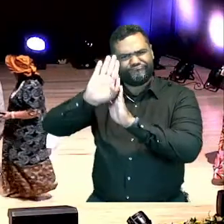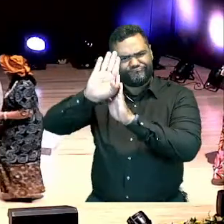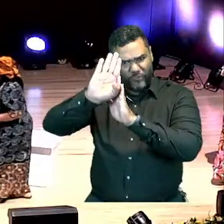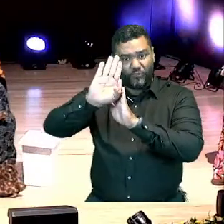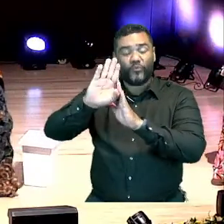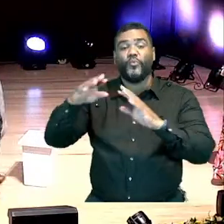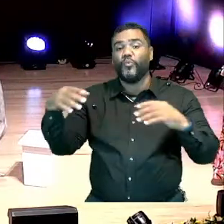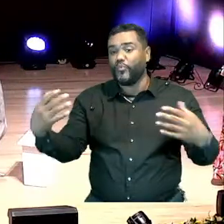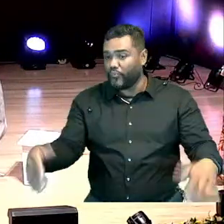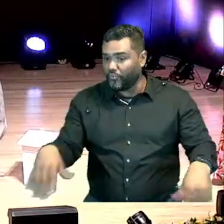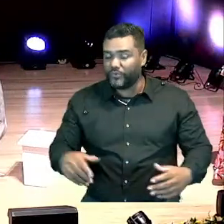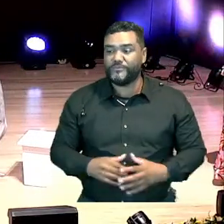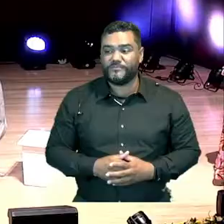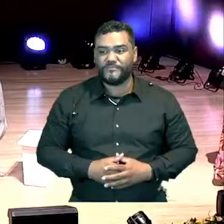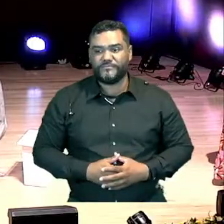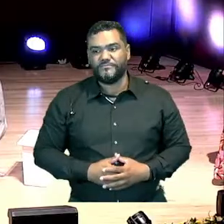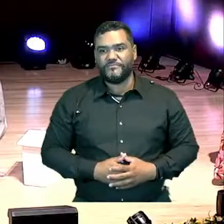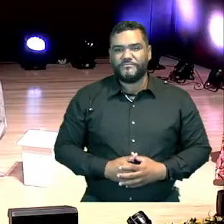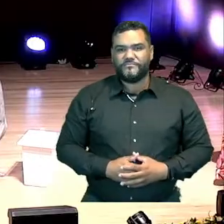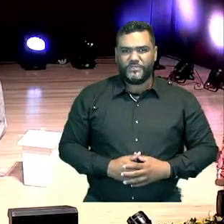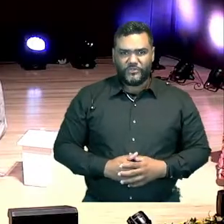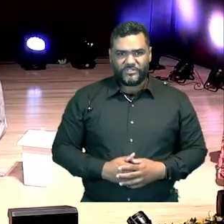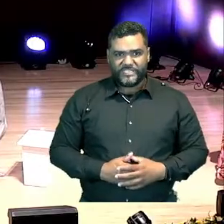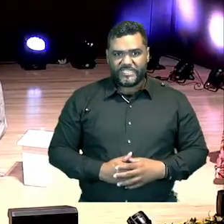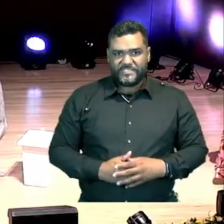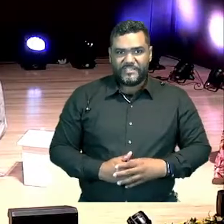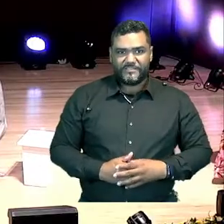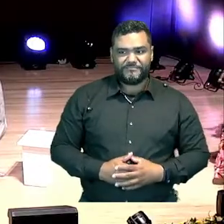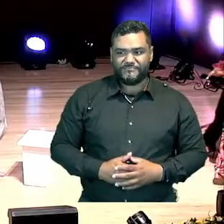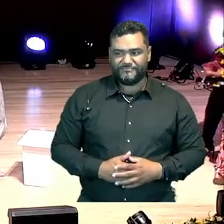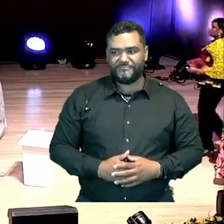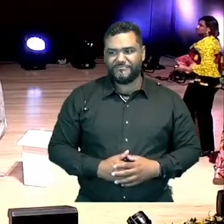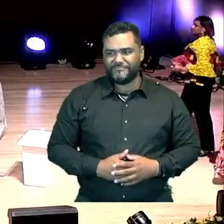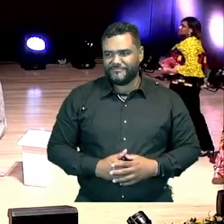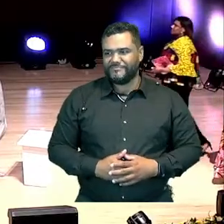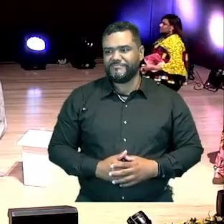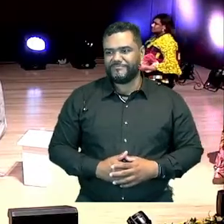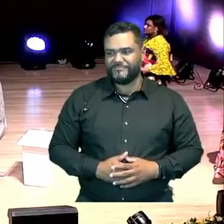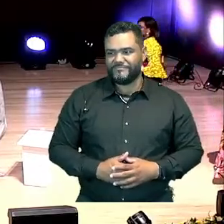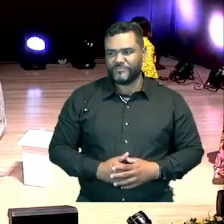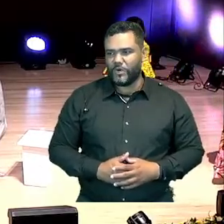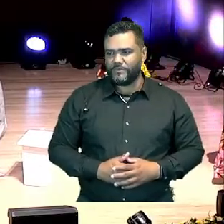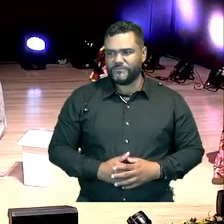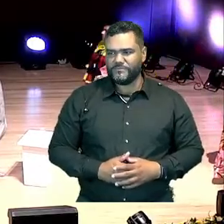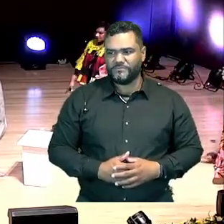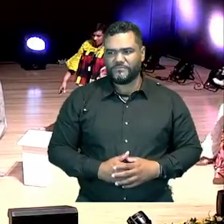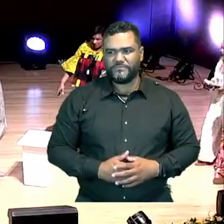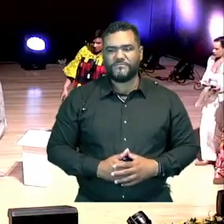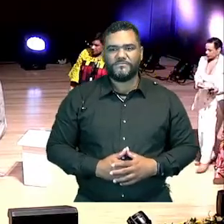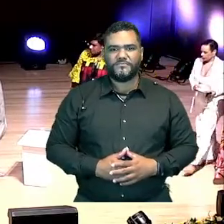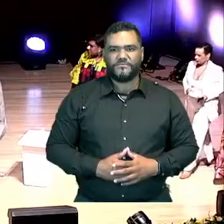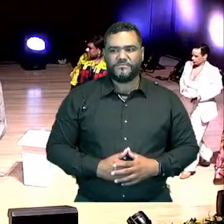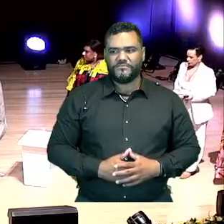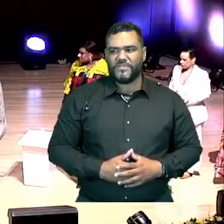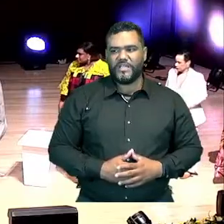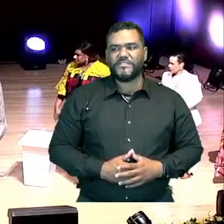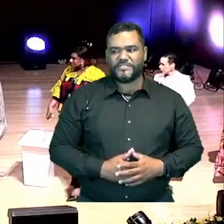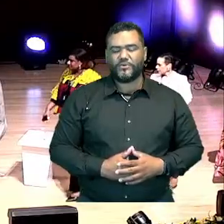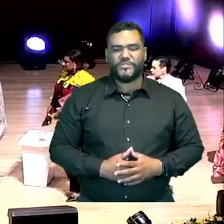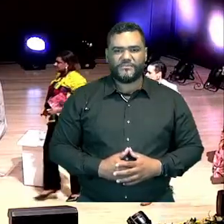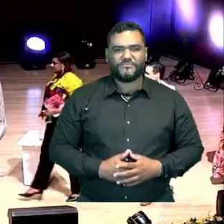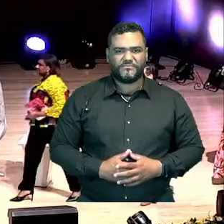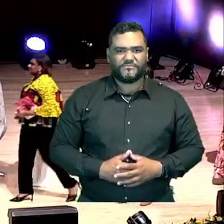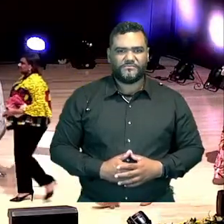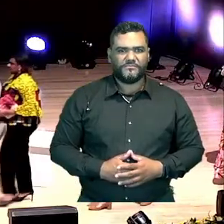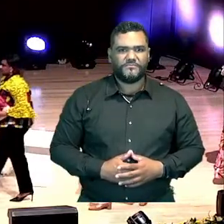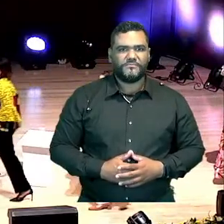Bank of Latin America, and the CDE plan. She currently leads the management of institutional development at